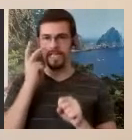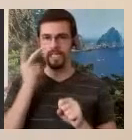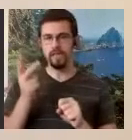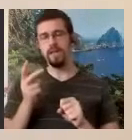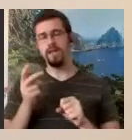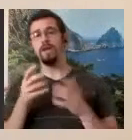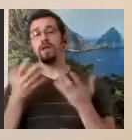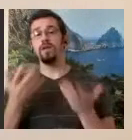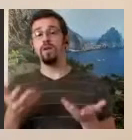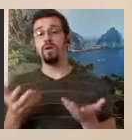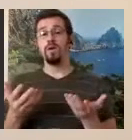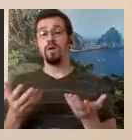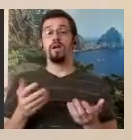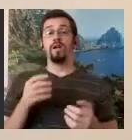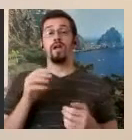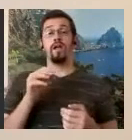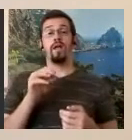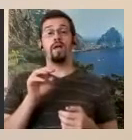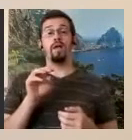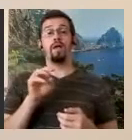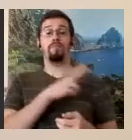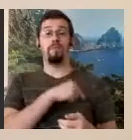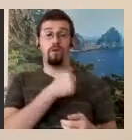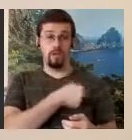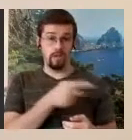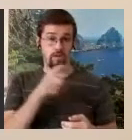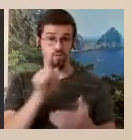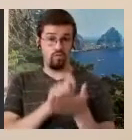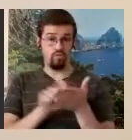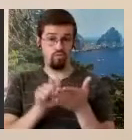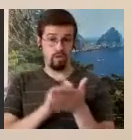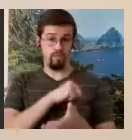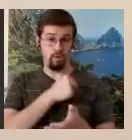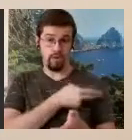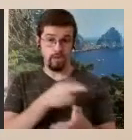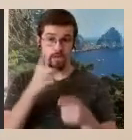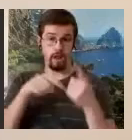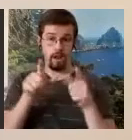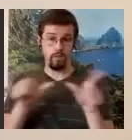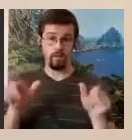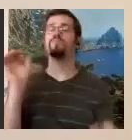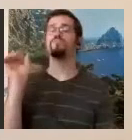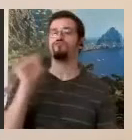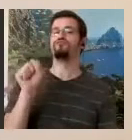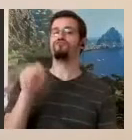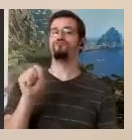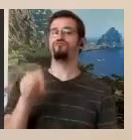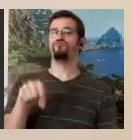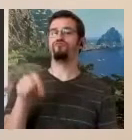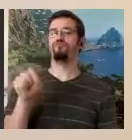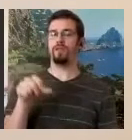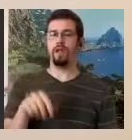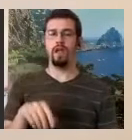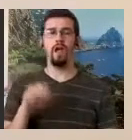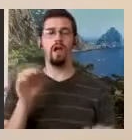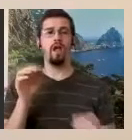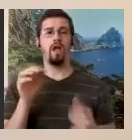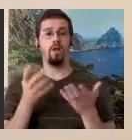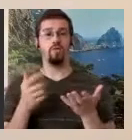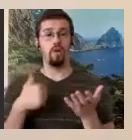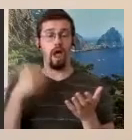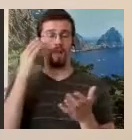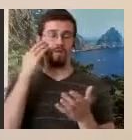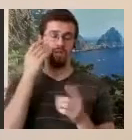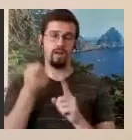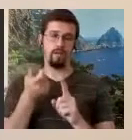in Malta, you have written Maltese Sign Language, haven't you? Yes, yes. And although I know we're diverting for a minute, could